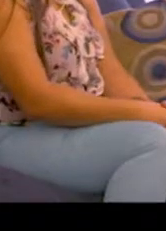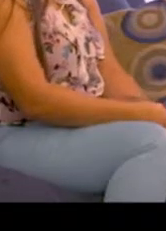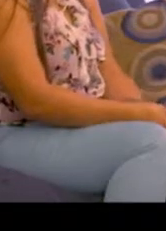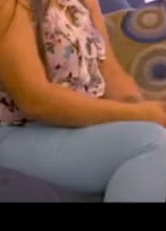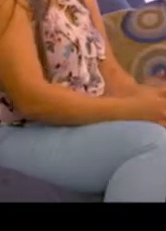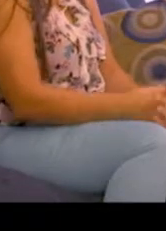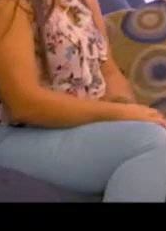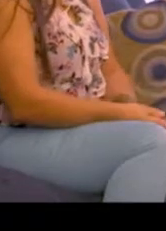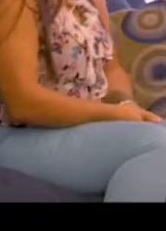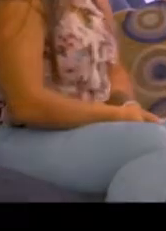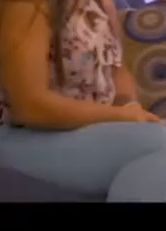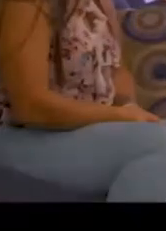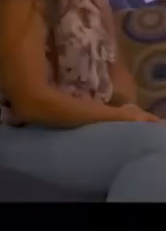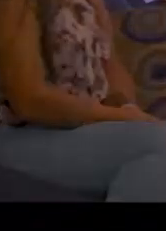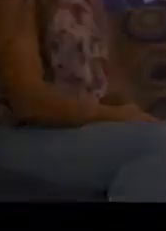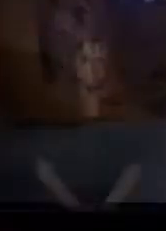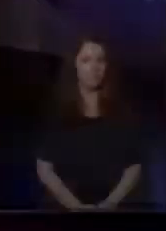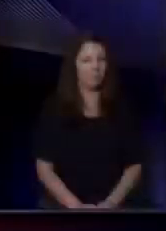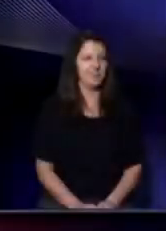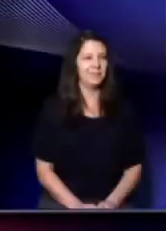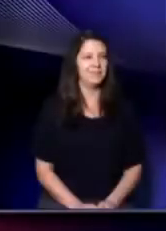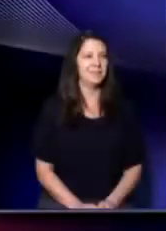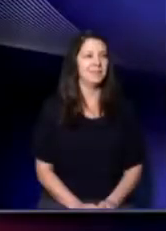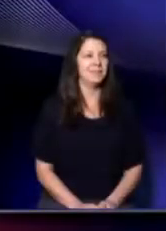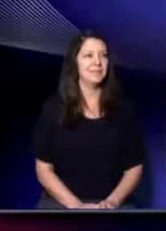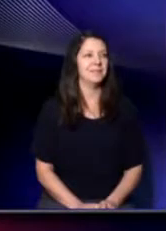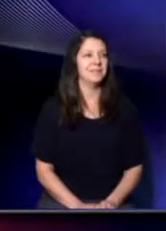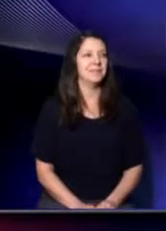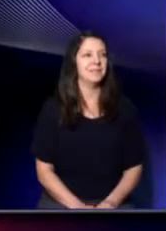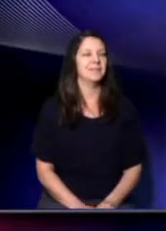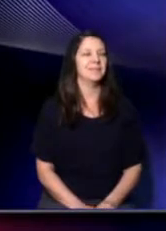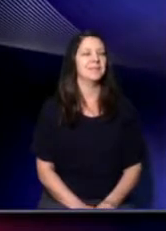with us. Oh, thank you guys.